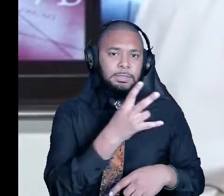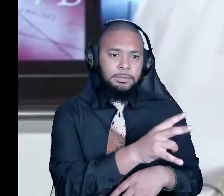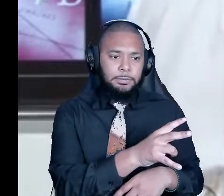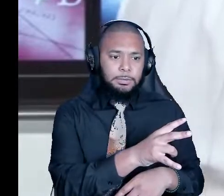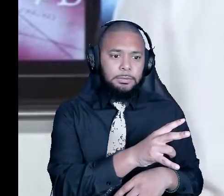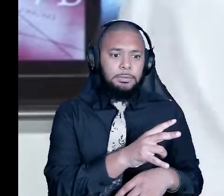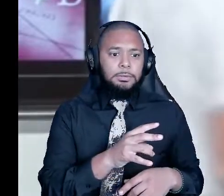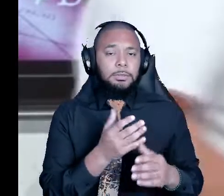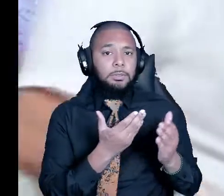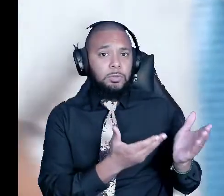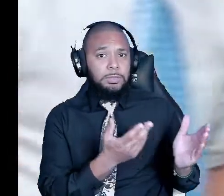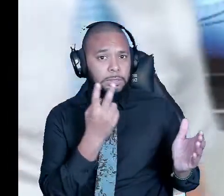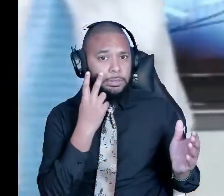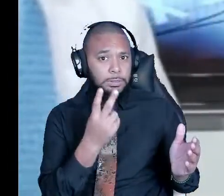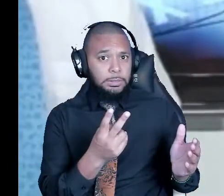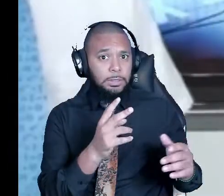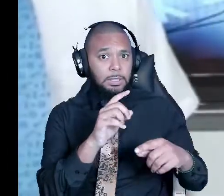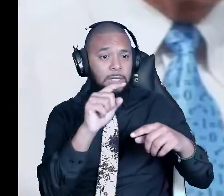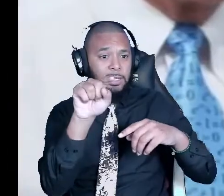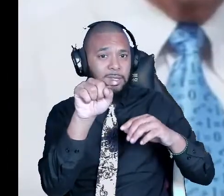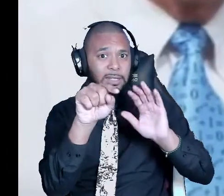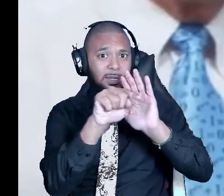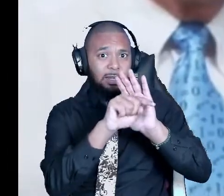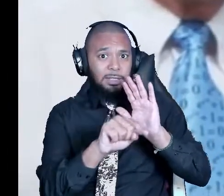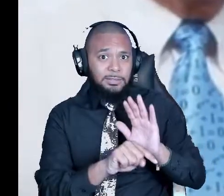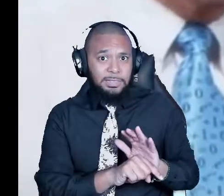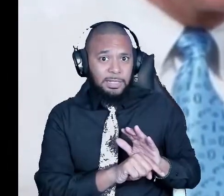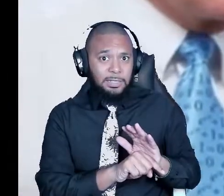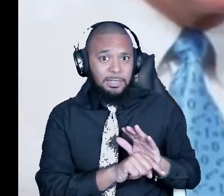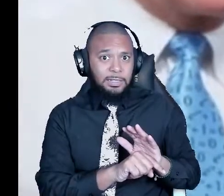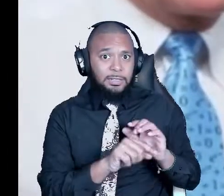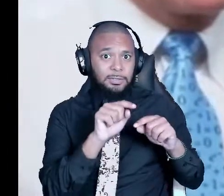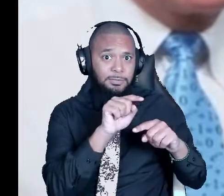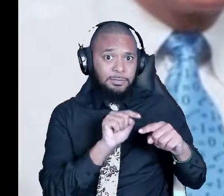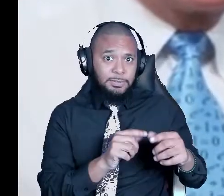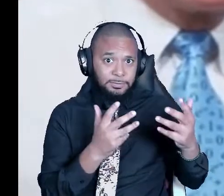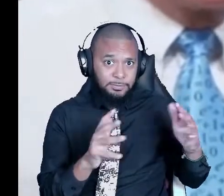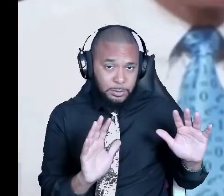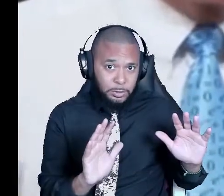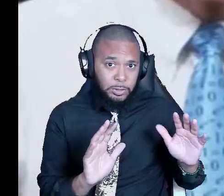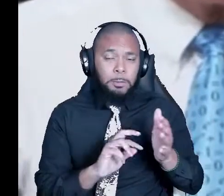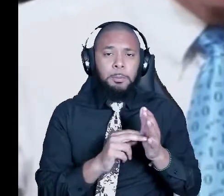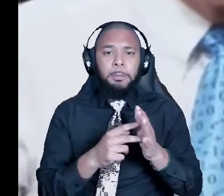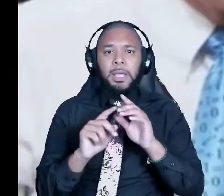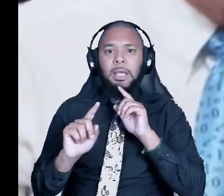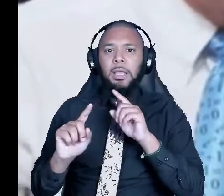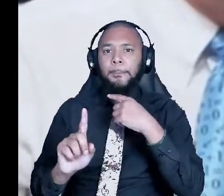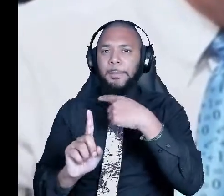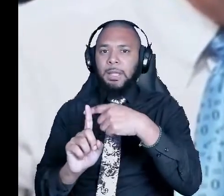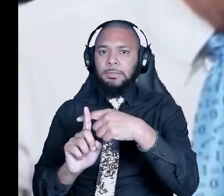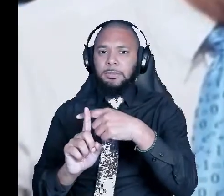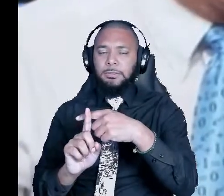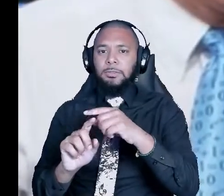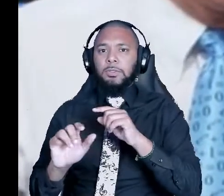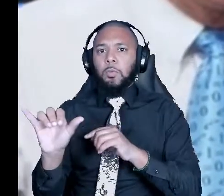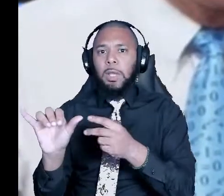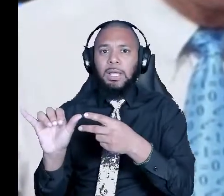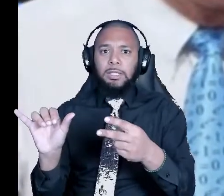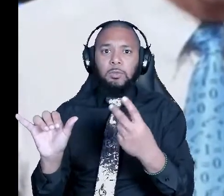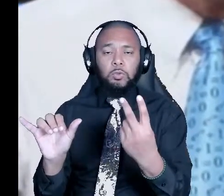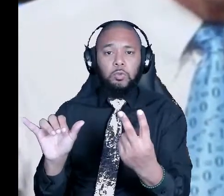negative, I've learned that x is 2, okay? Now, don't quit there, because remember, we're looking for a